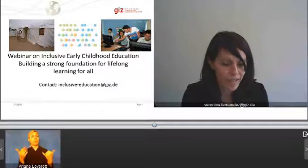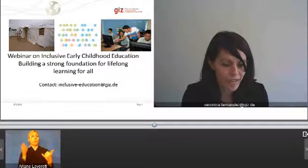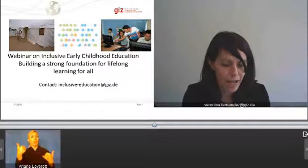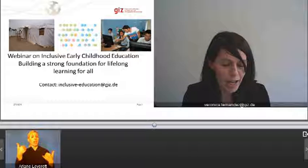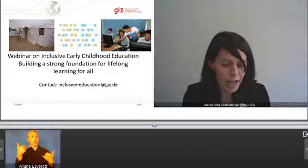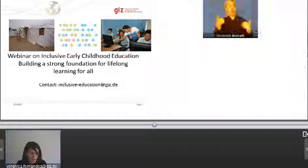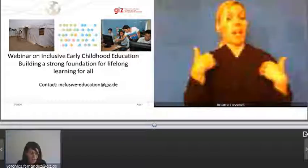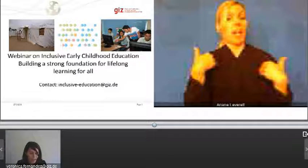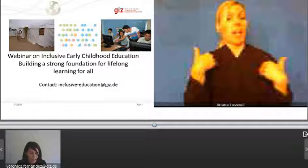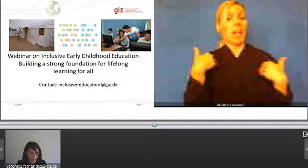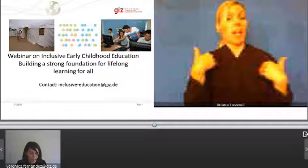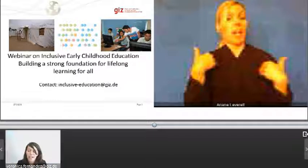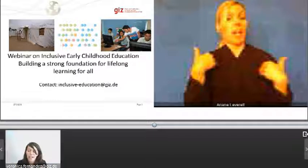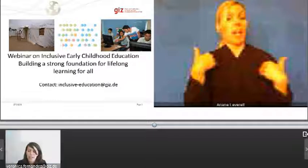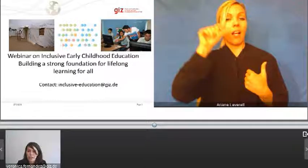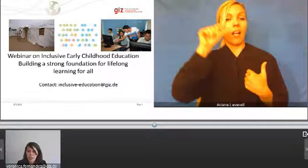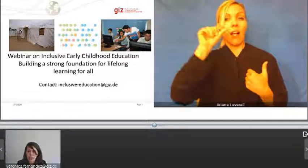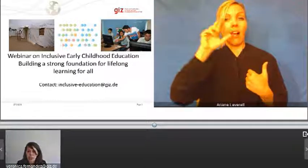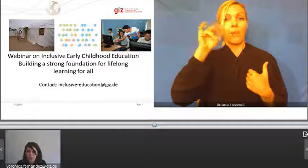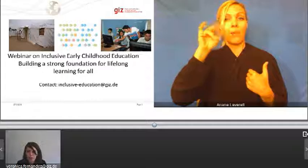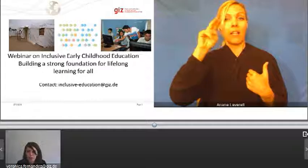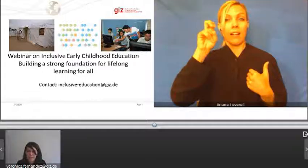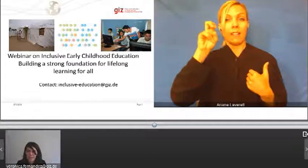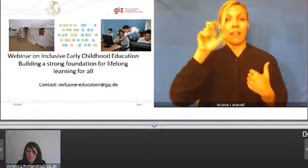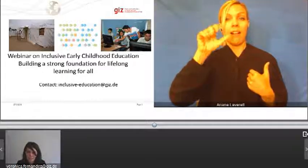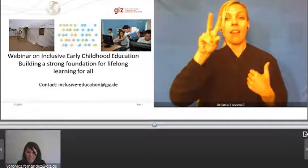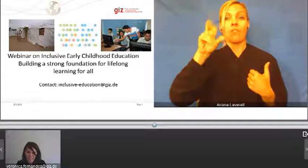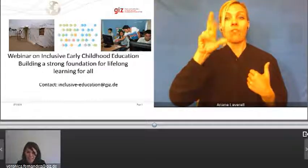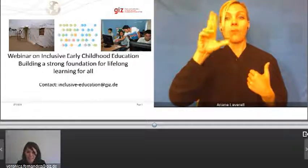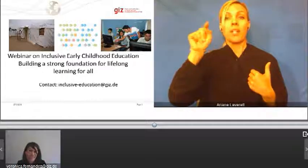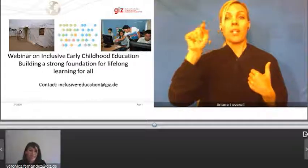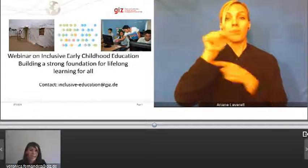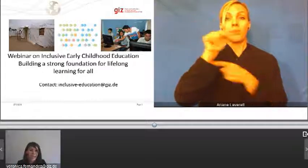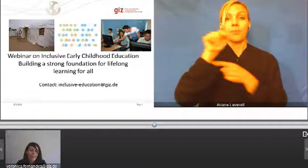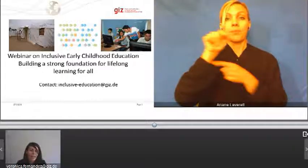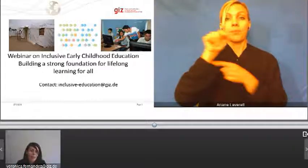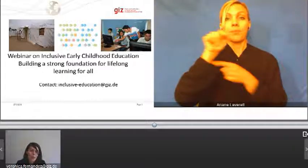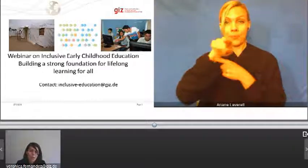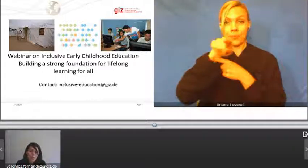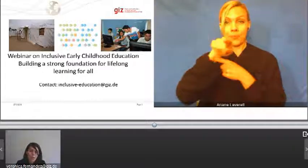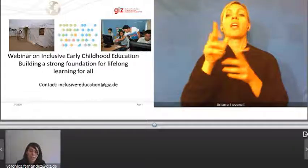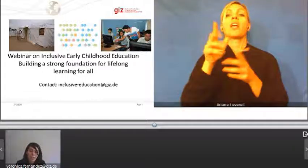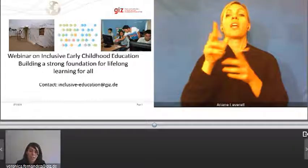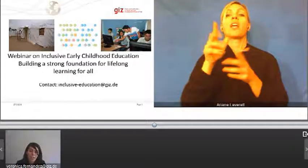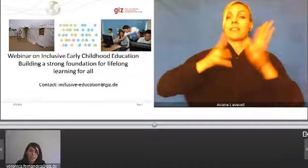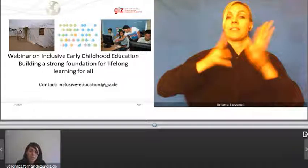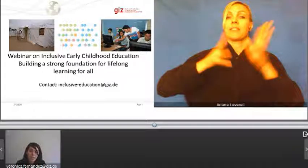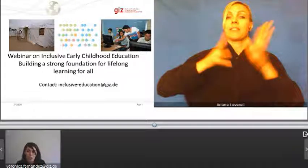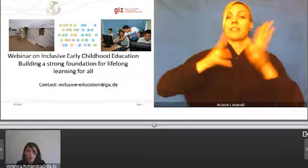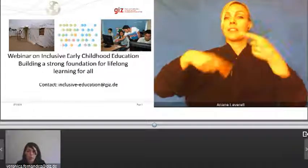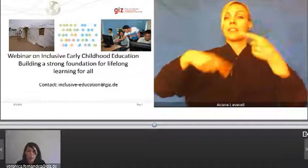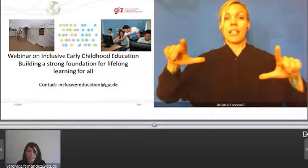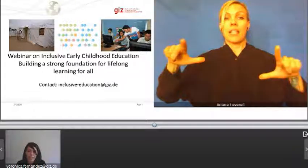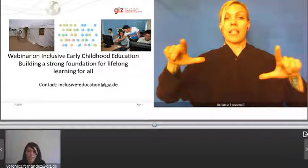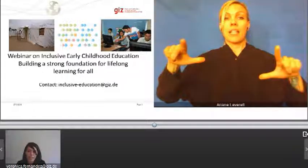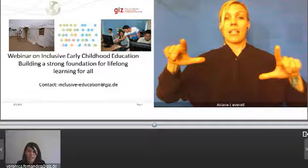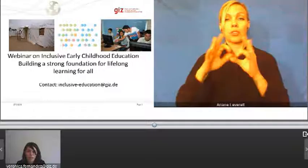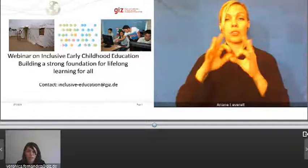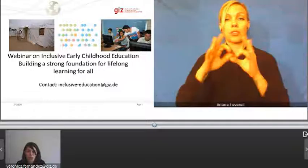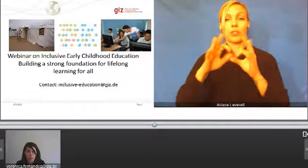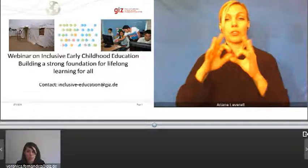our sign language interpreter and she will translate the webinar. I am Veronica Fernandez and I work at